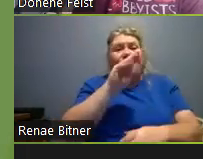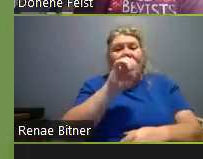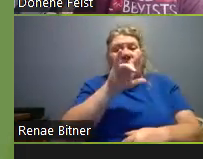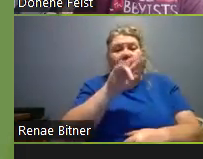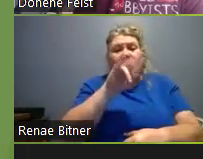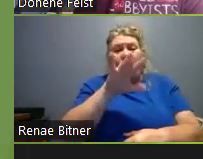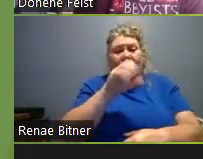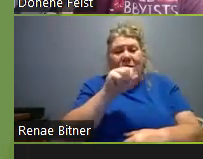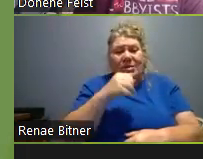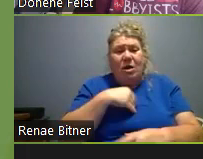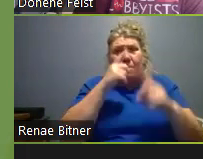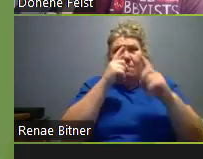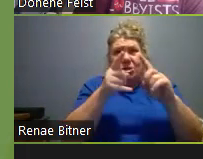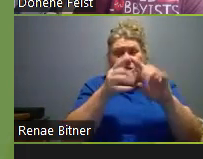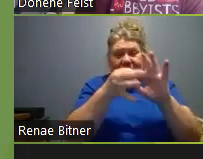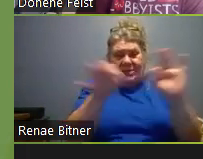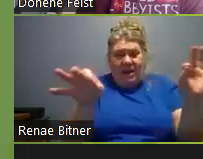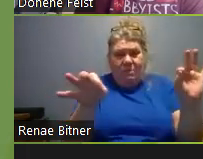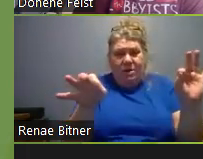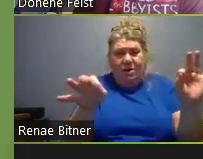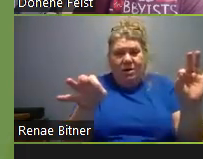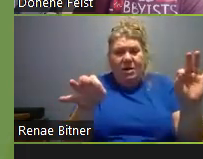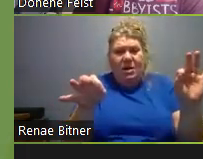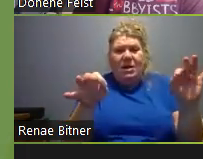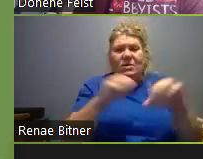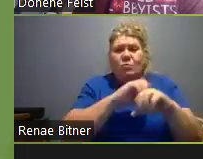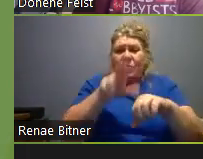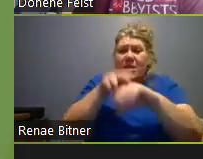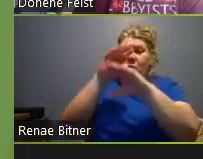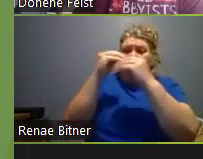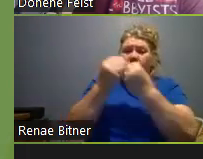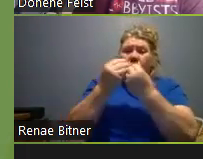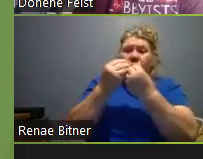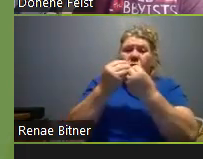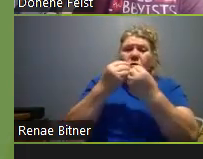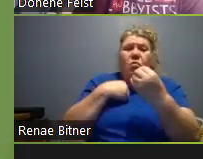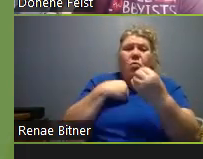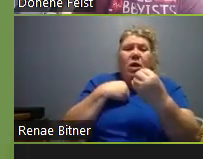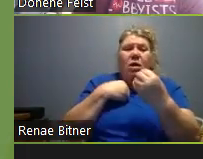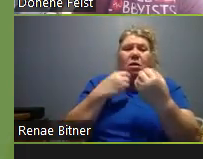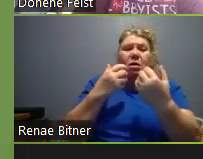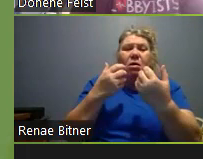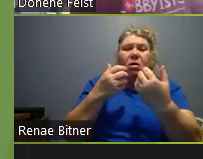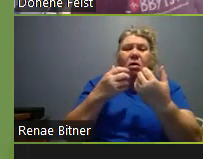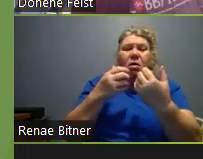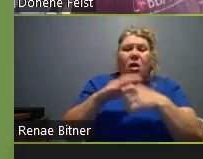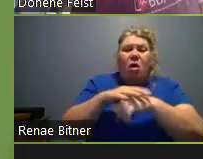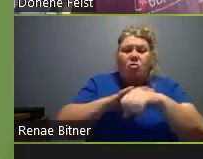statement is really that over with the national organization, we're a grassroots network of families and